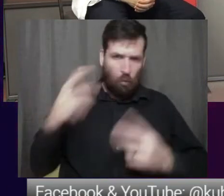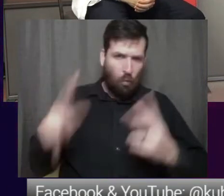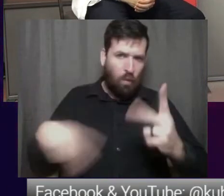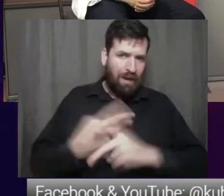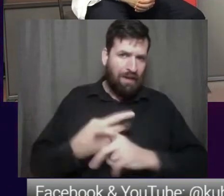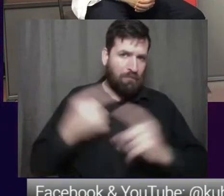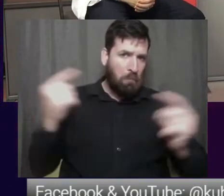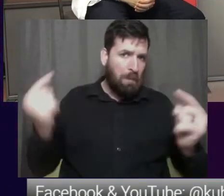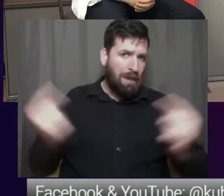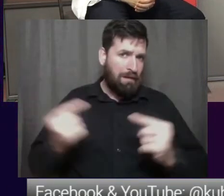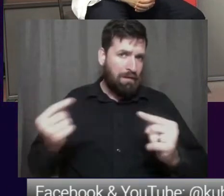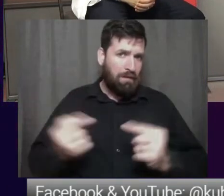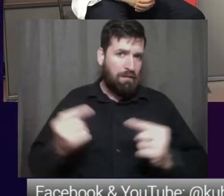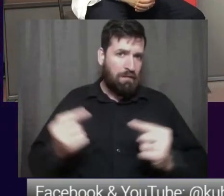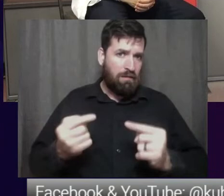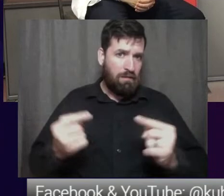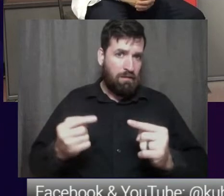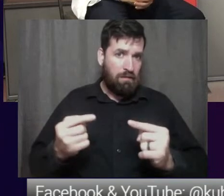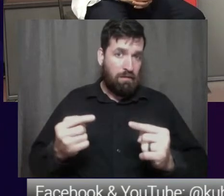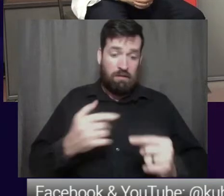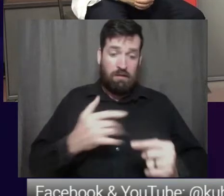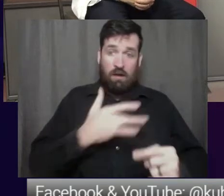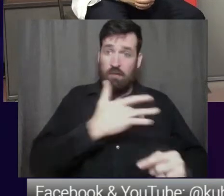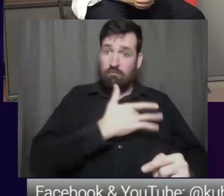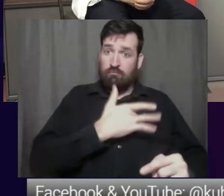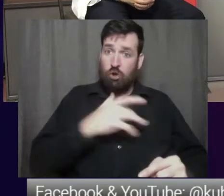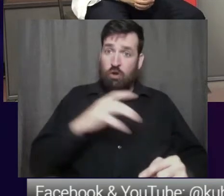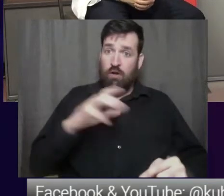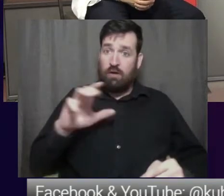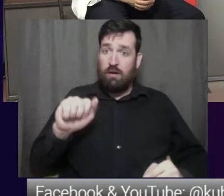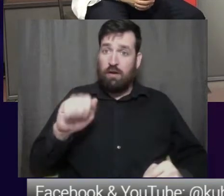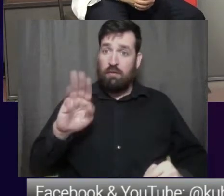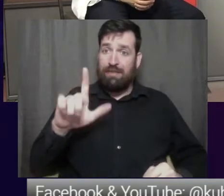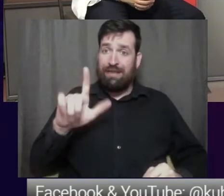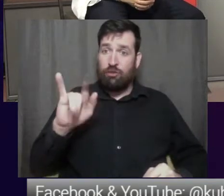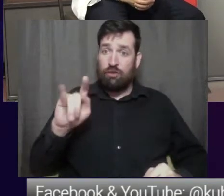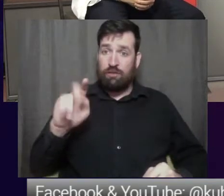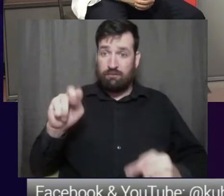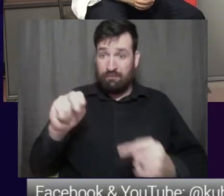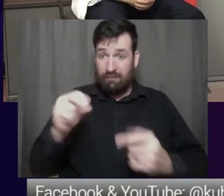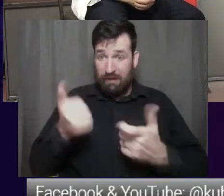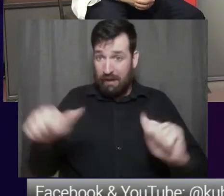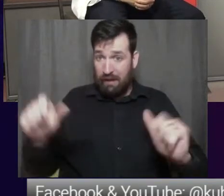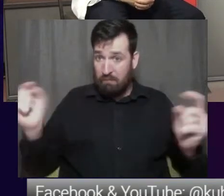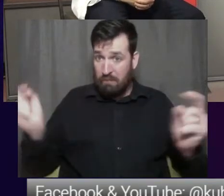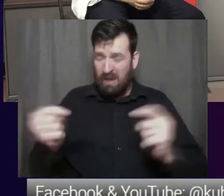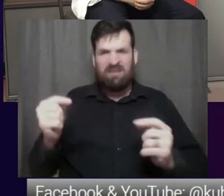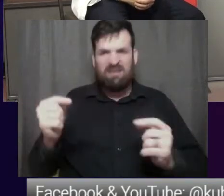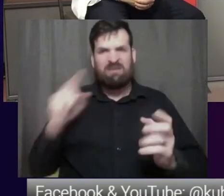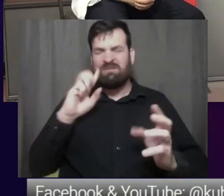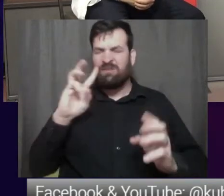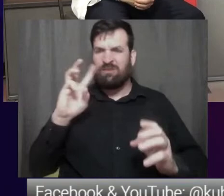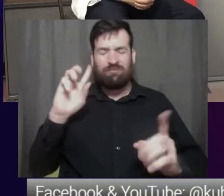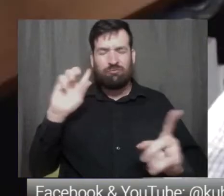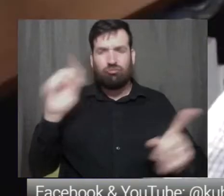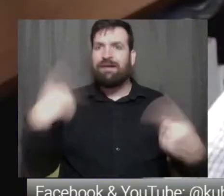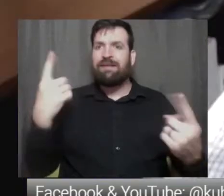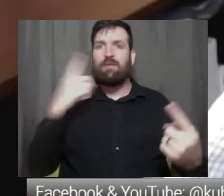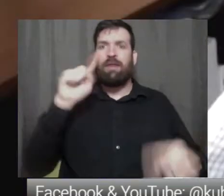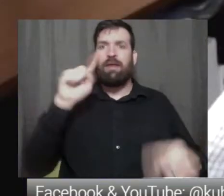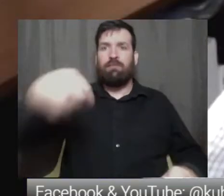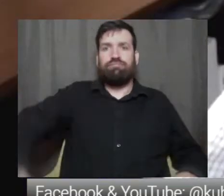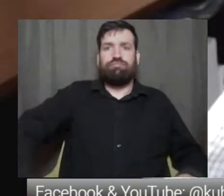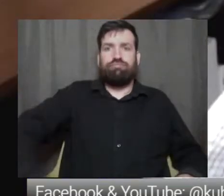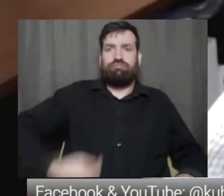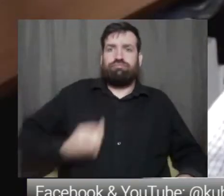in after the cardiac ablation? I mean, it's wild to think of something going up through your leg into your heart. Yeah,